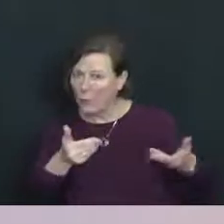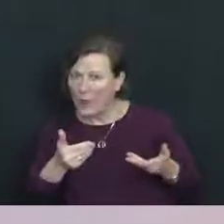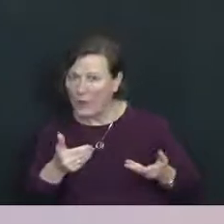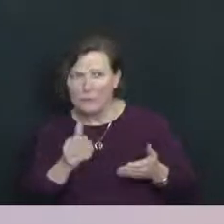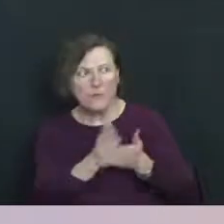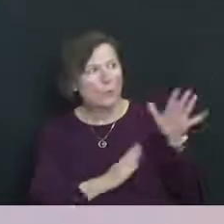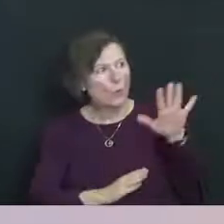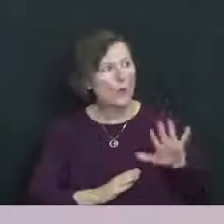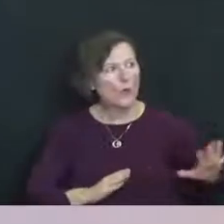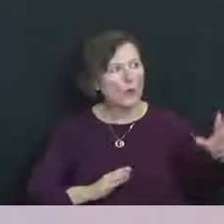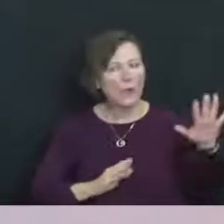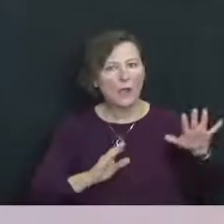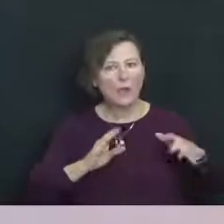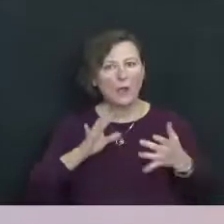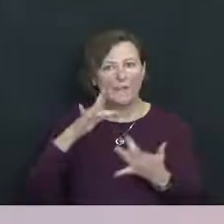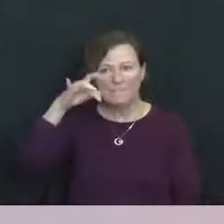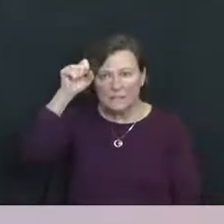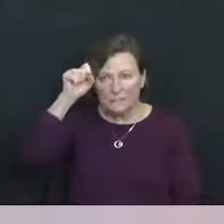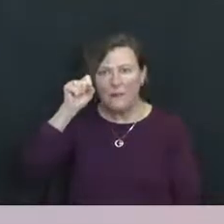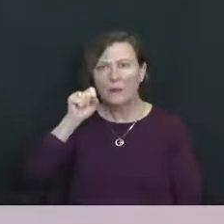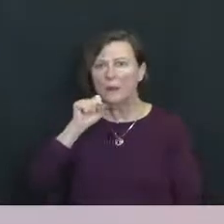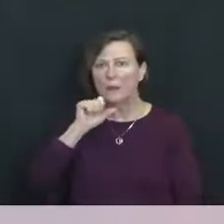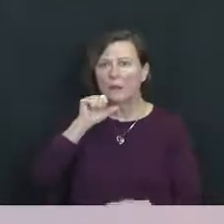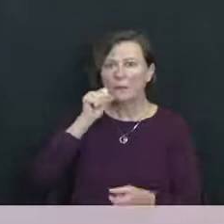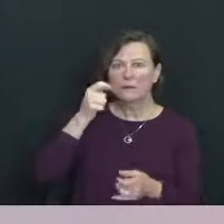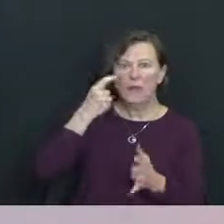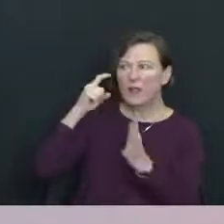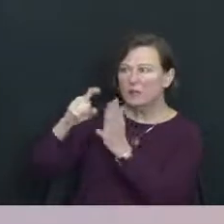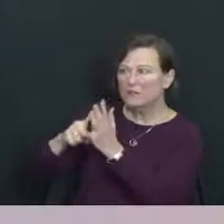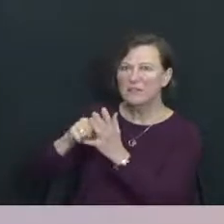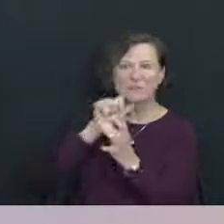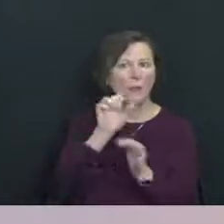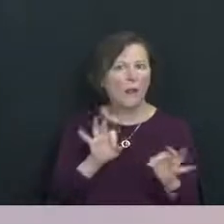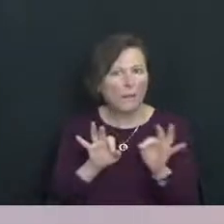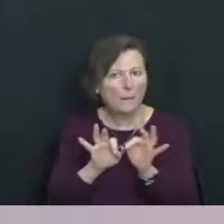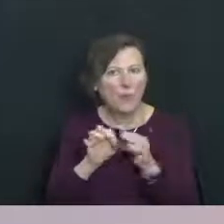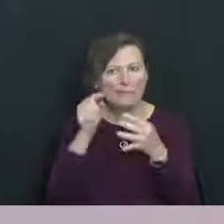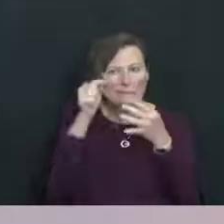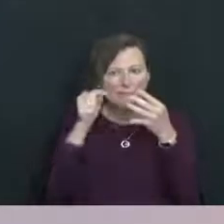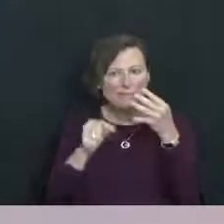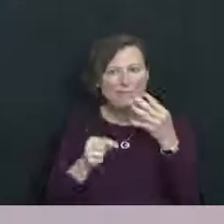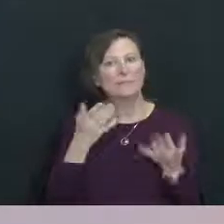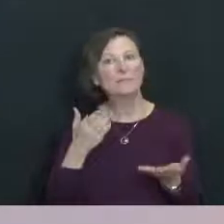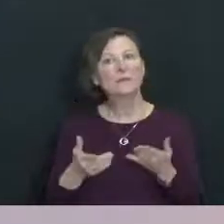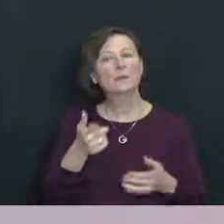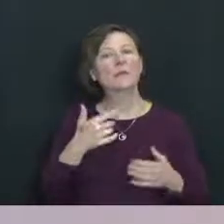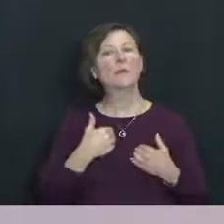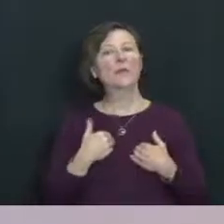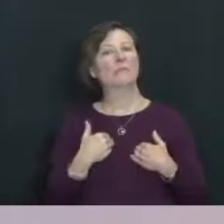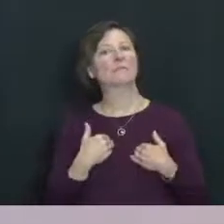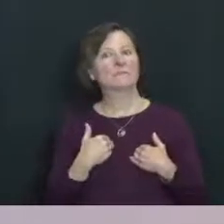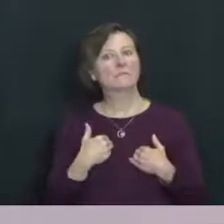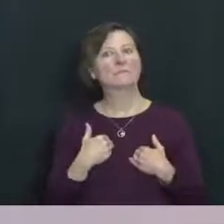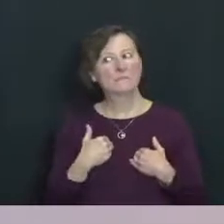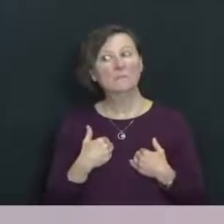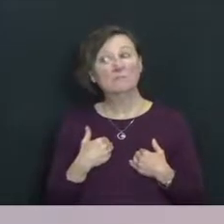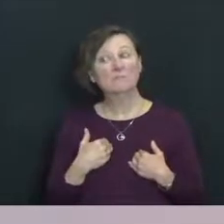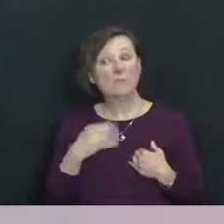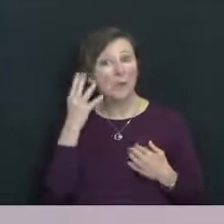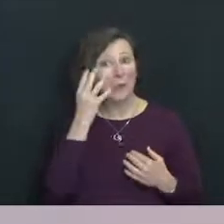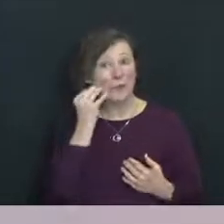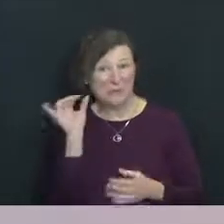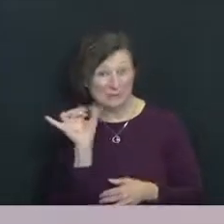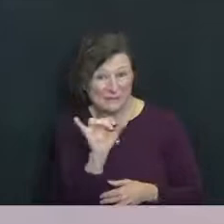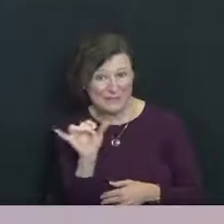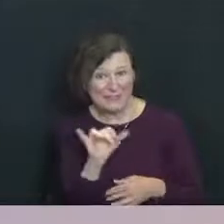or unacknowledged, or unimportant? Maybe you've had such experiences, and it kind